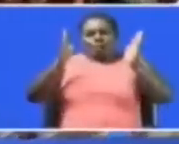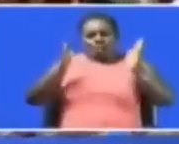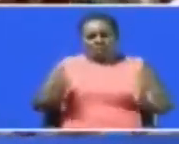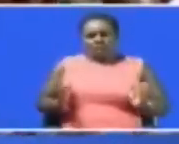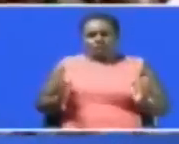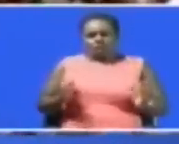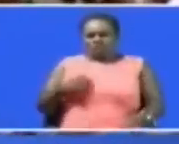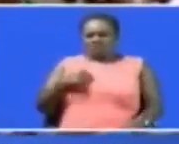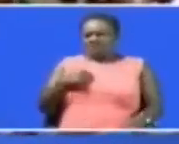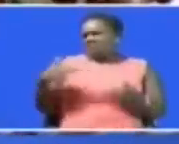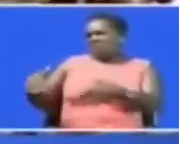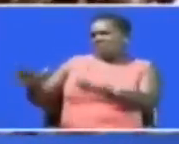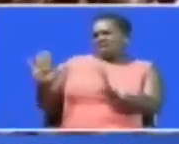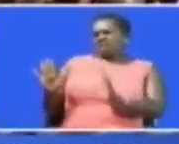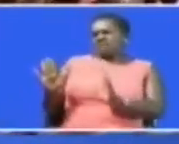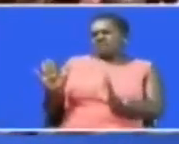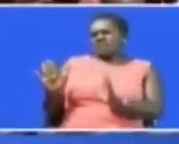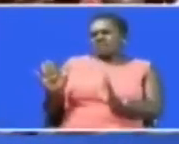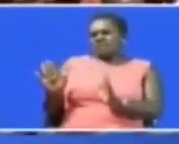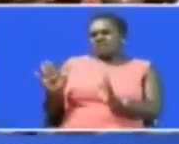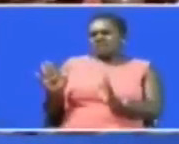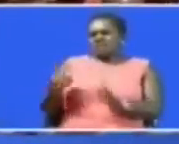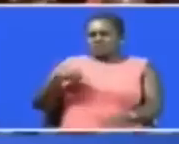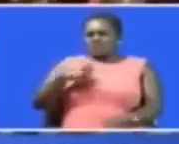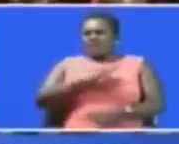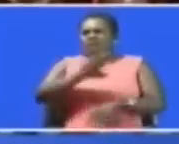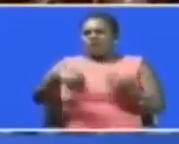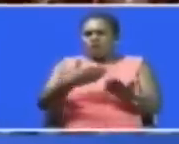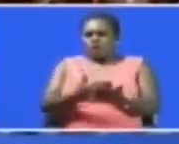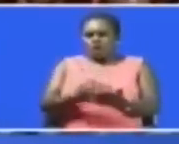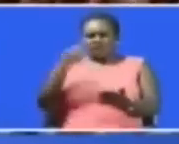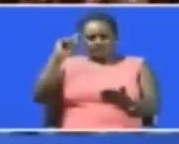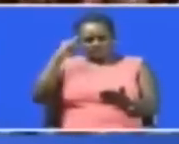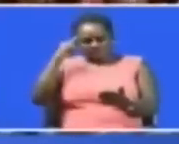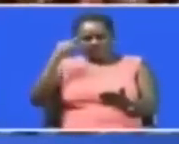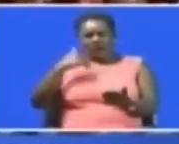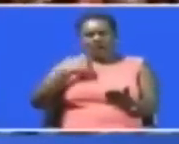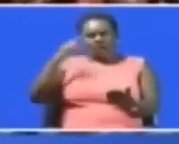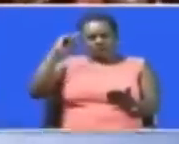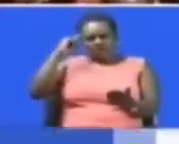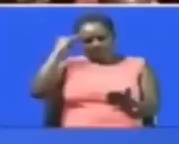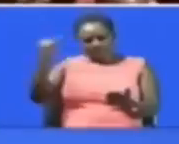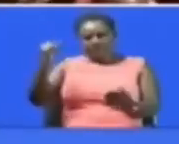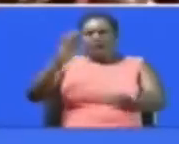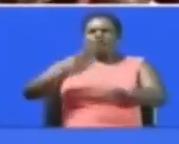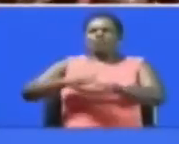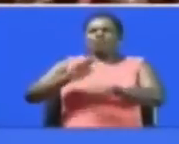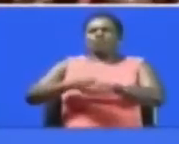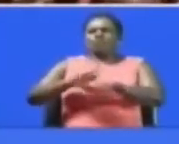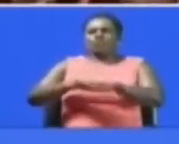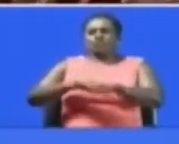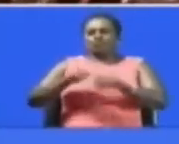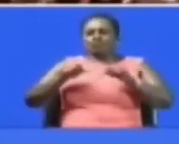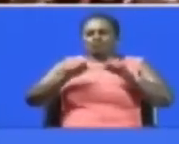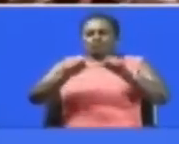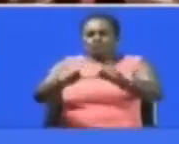Mkenya atajisikia amewachwa nyumbani. Sisi zote tuko na fikira na tuko na fikira nzuri za kupeleka